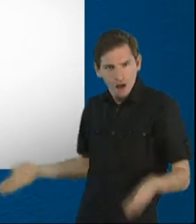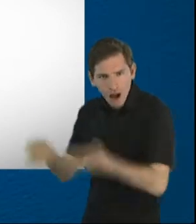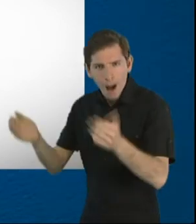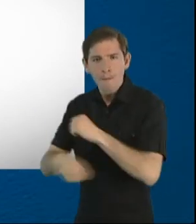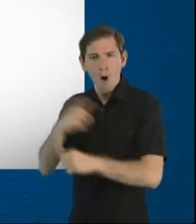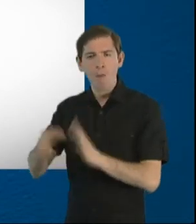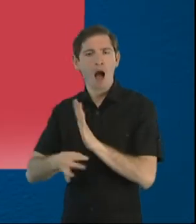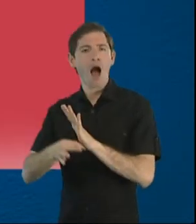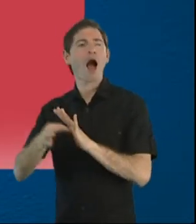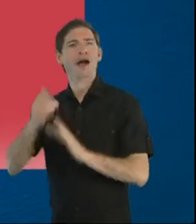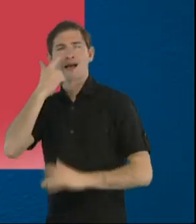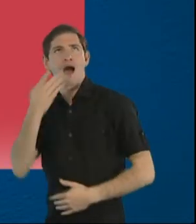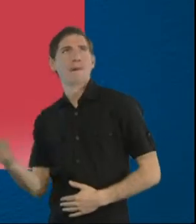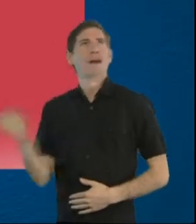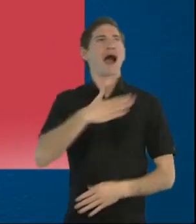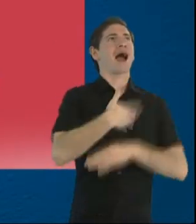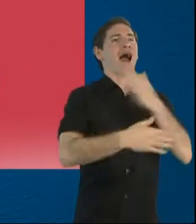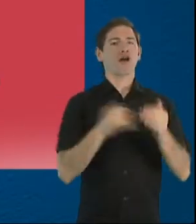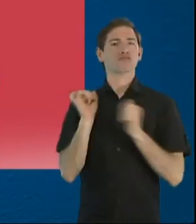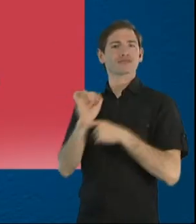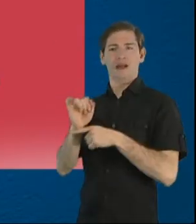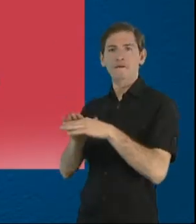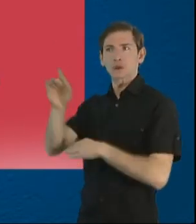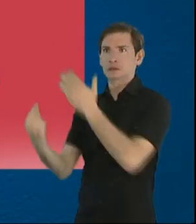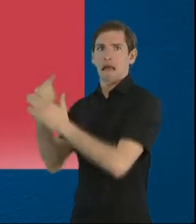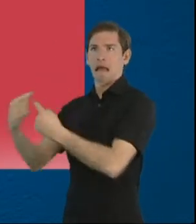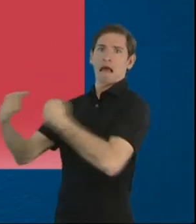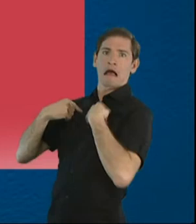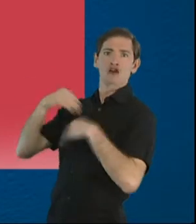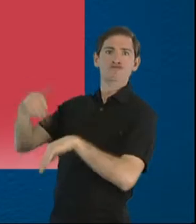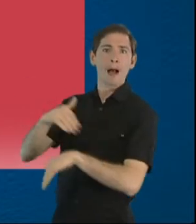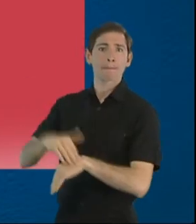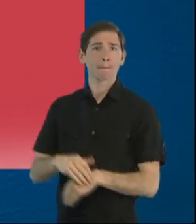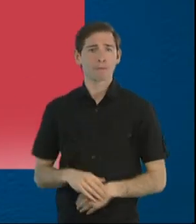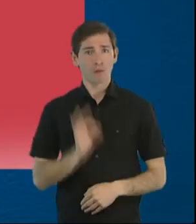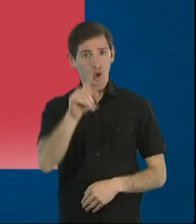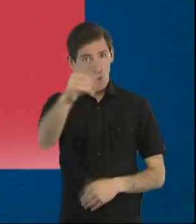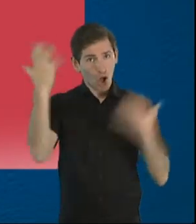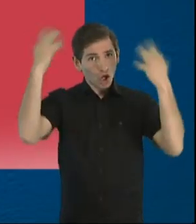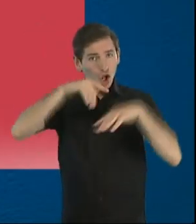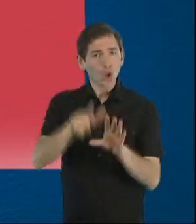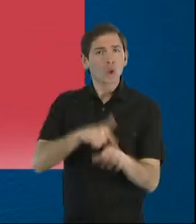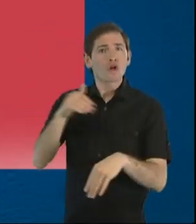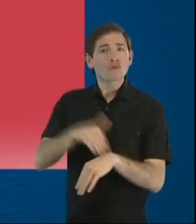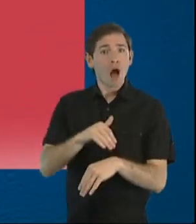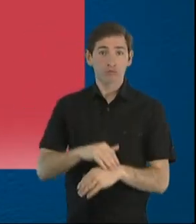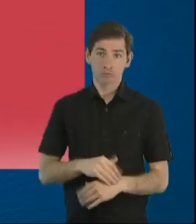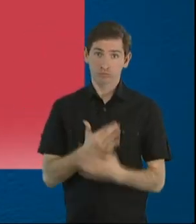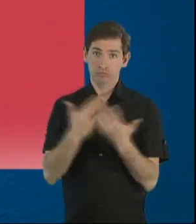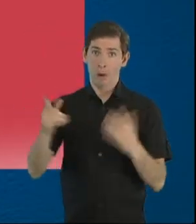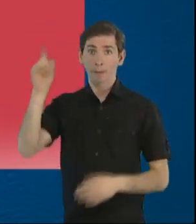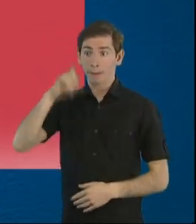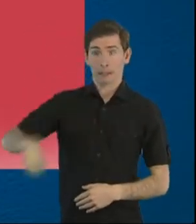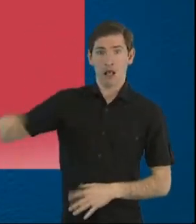future victims. Are you concerned about youth crime? The number of young people going to the court for the first time in